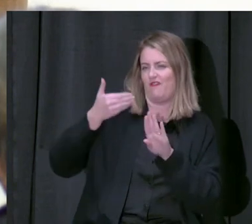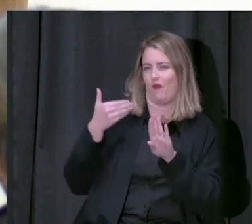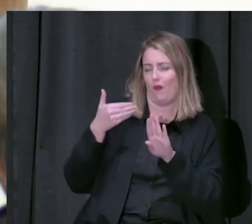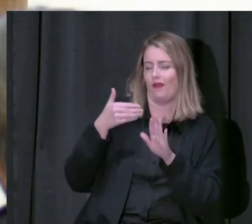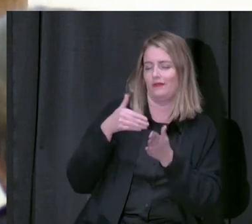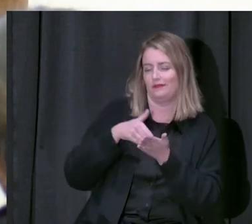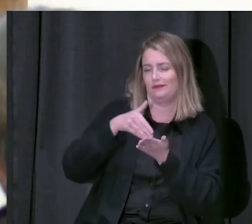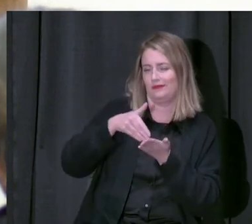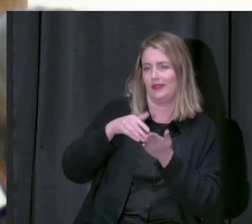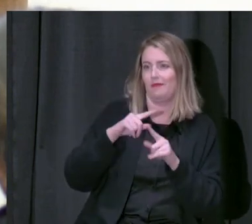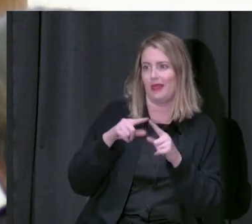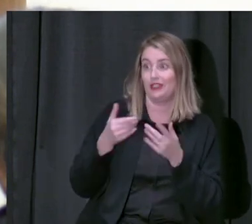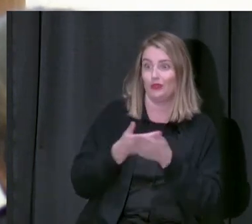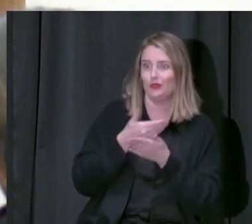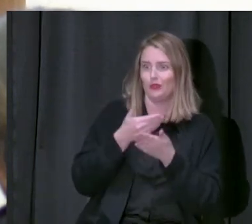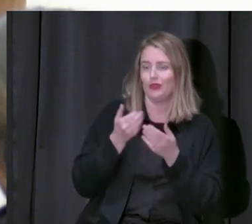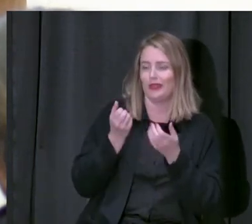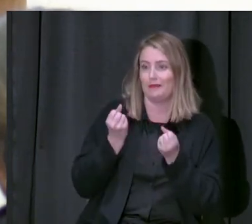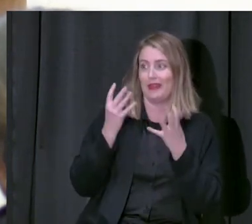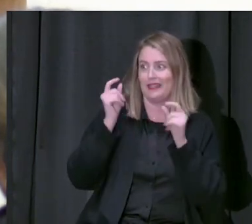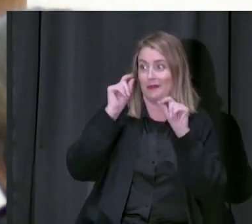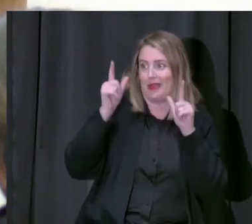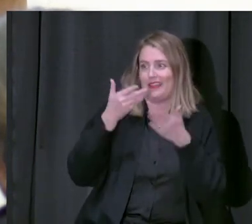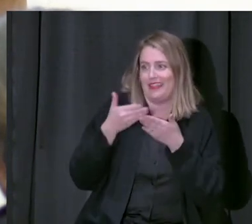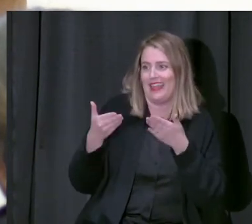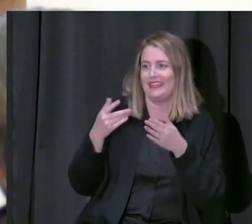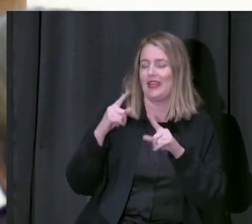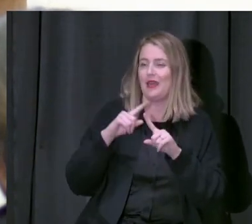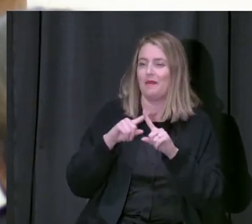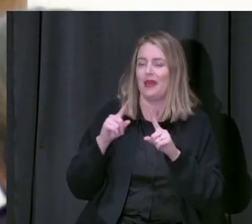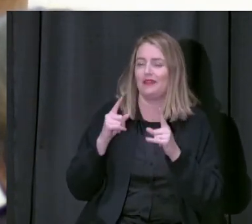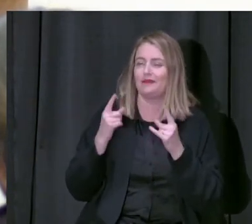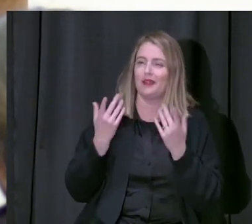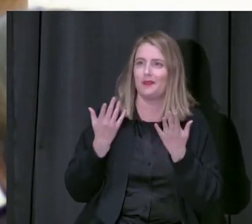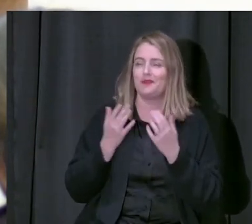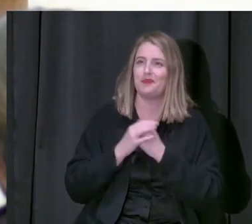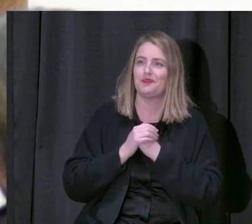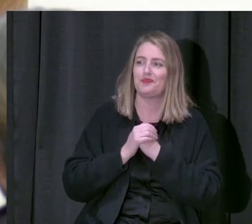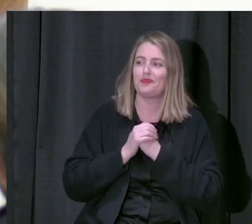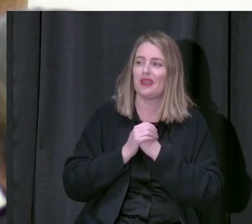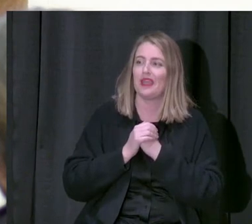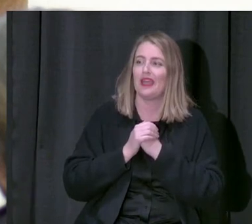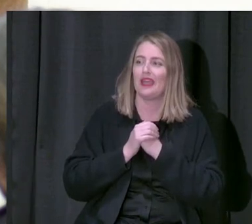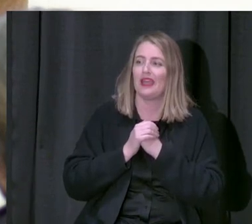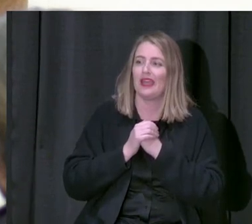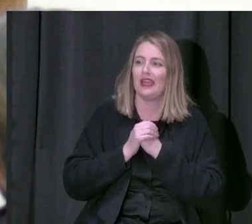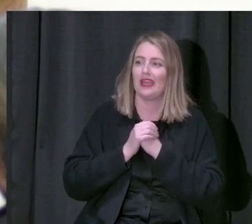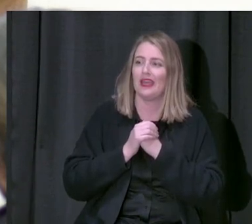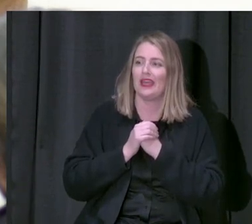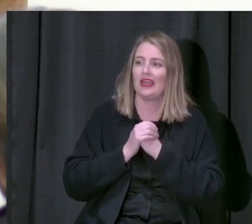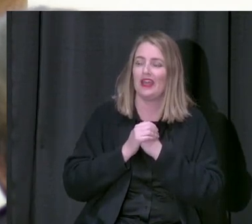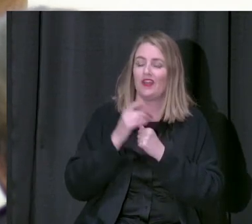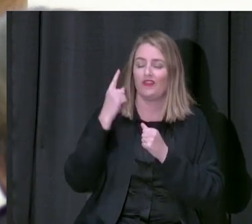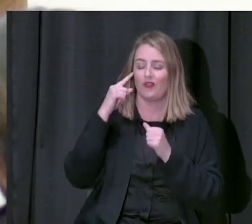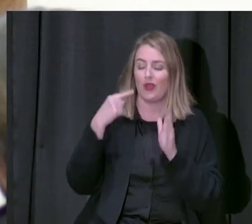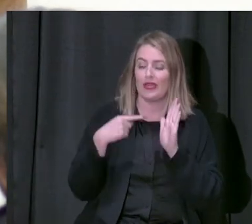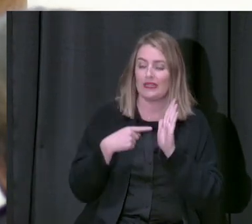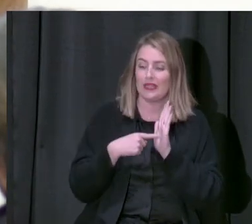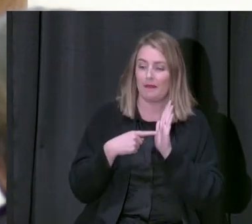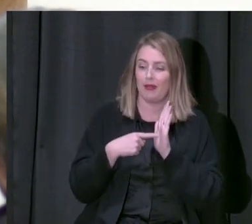it's very new and there's a lot of surprising things about it at this point. It is, for